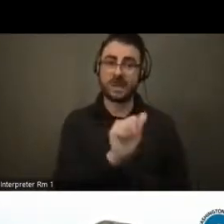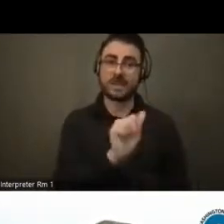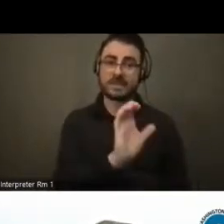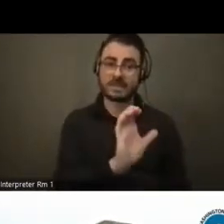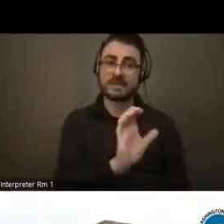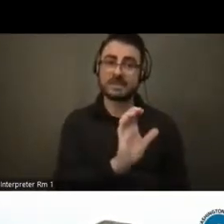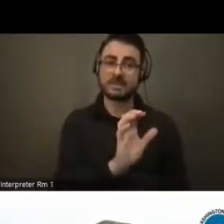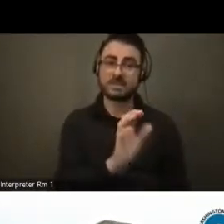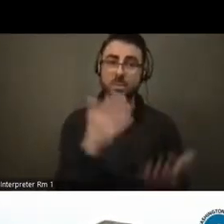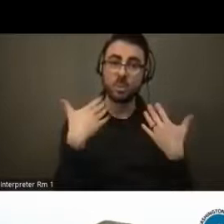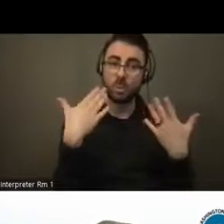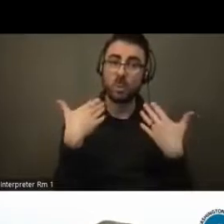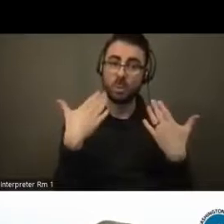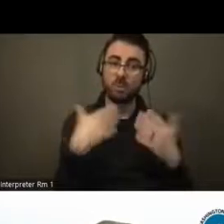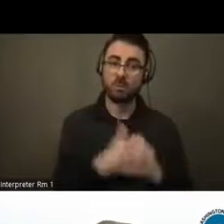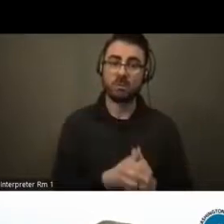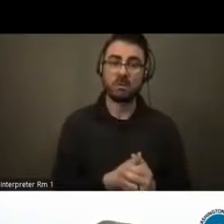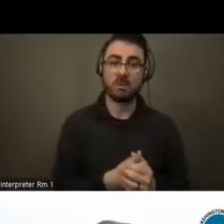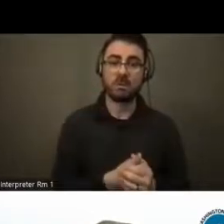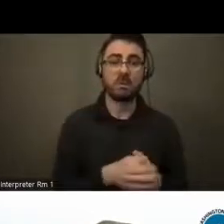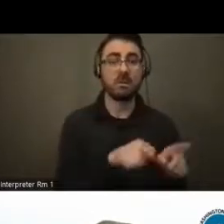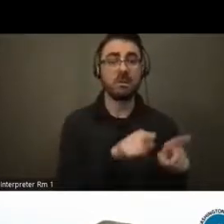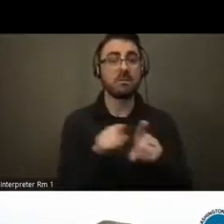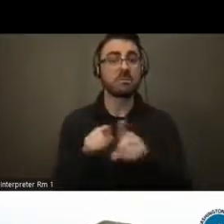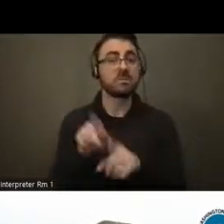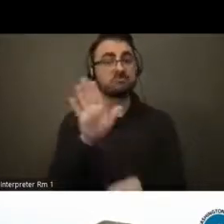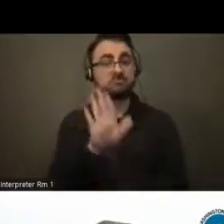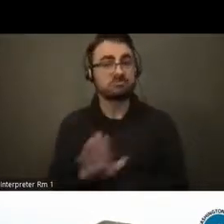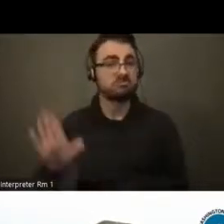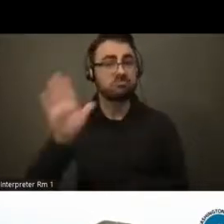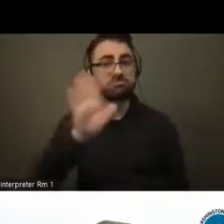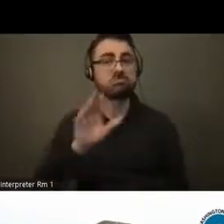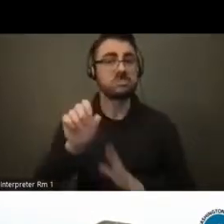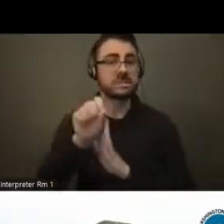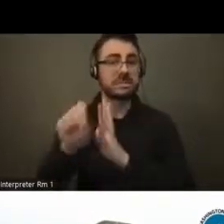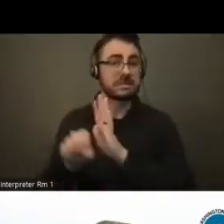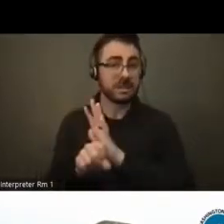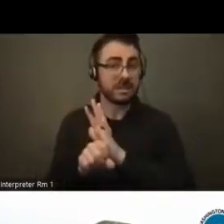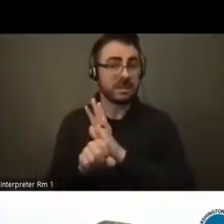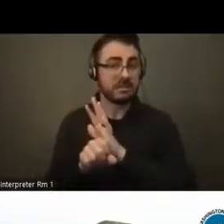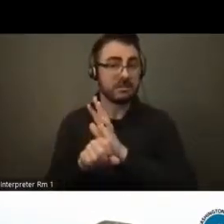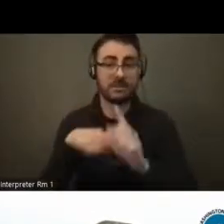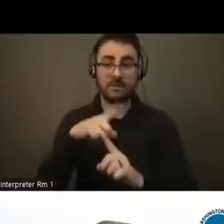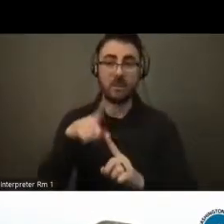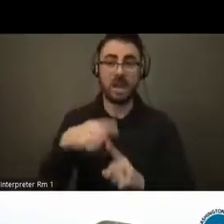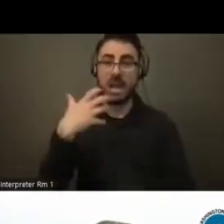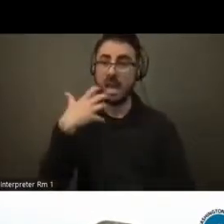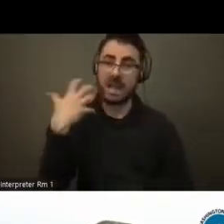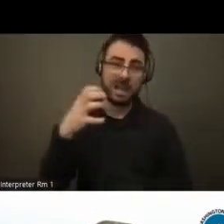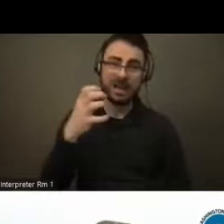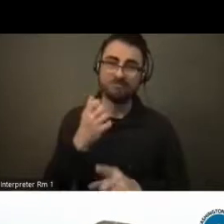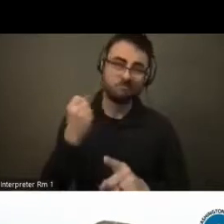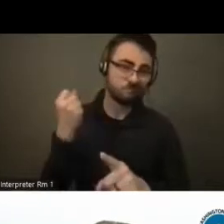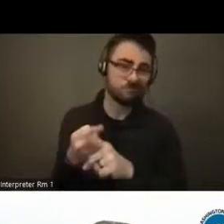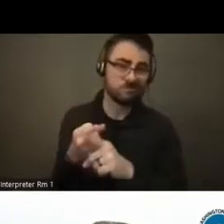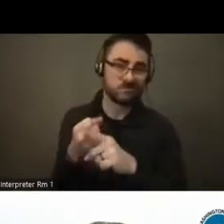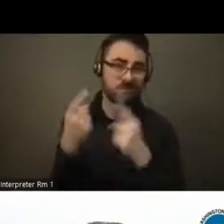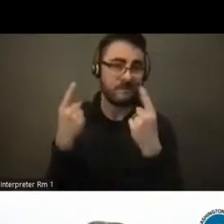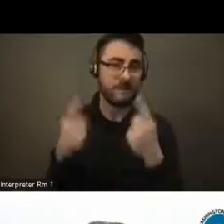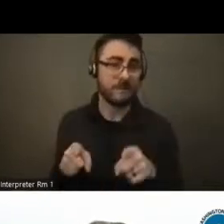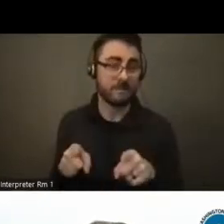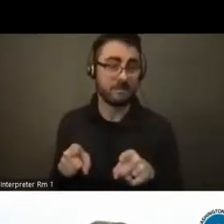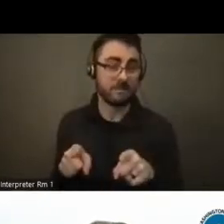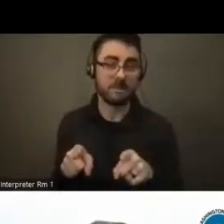across our state that when these major heat events occur, we cannot